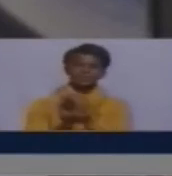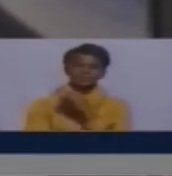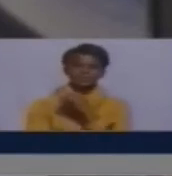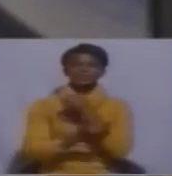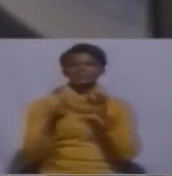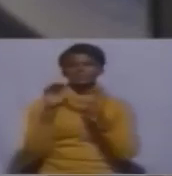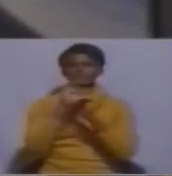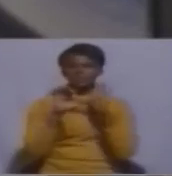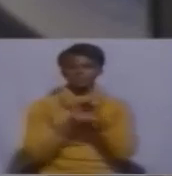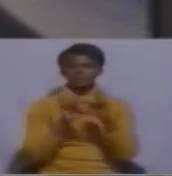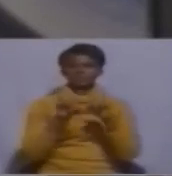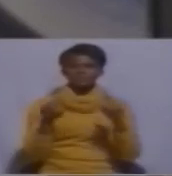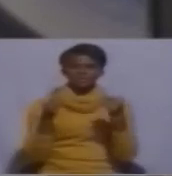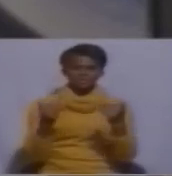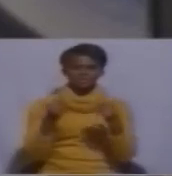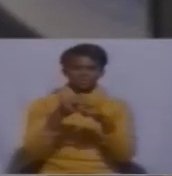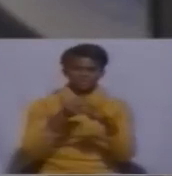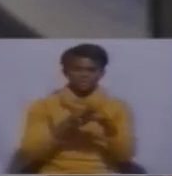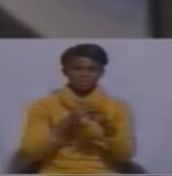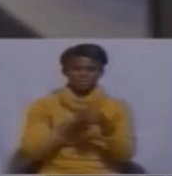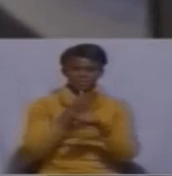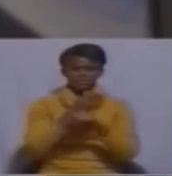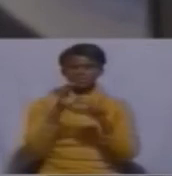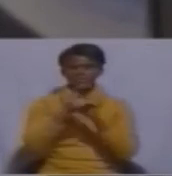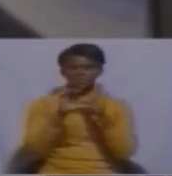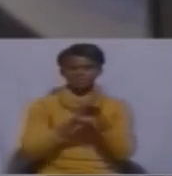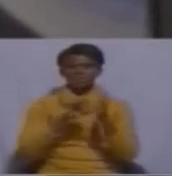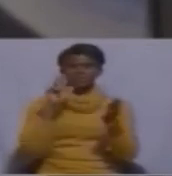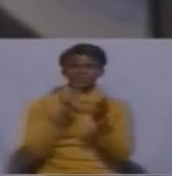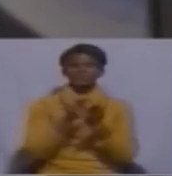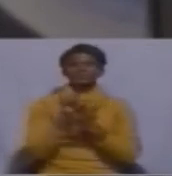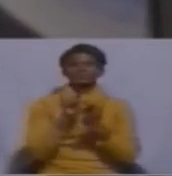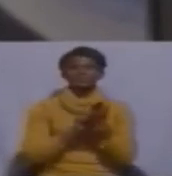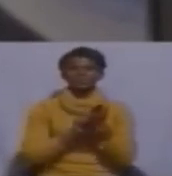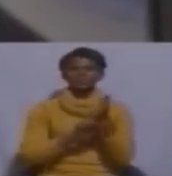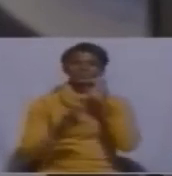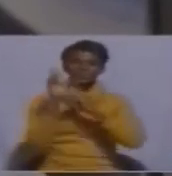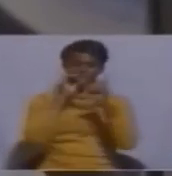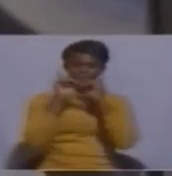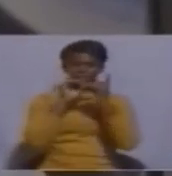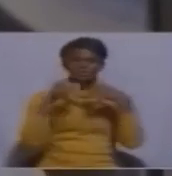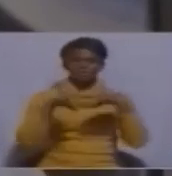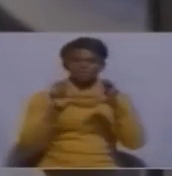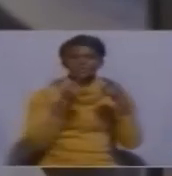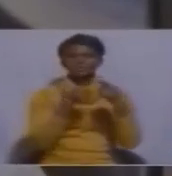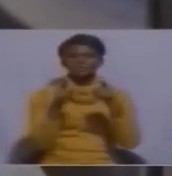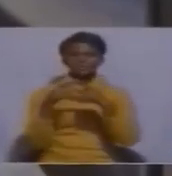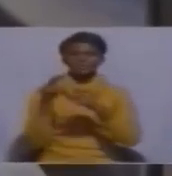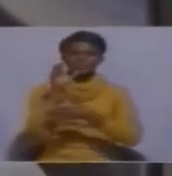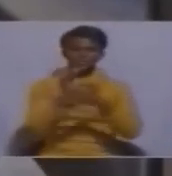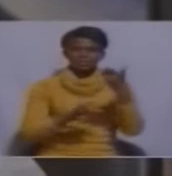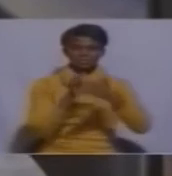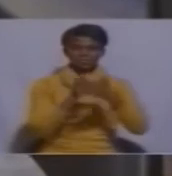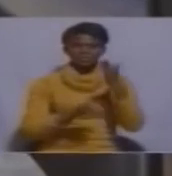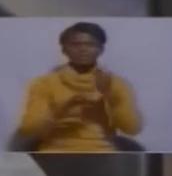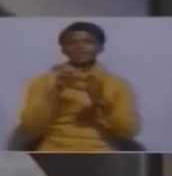Constitution. But over a month since the Constitution Bill was signed into law, debate has continued on various clauses in the amended